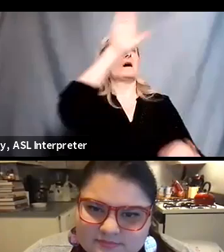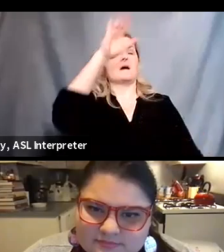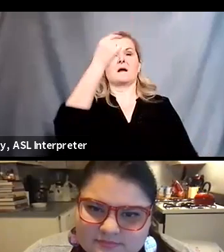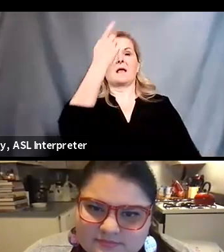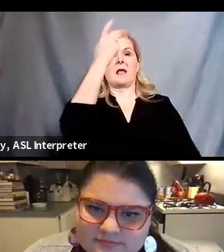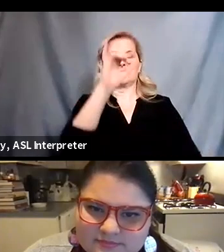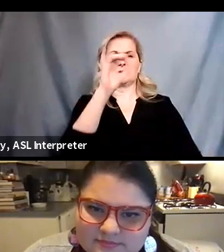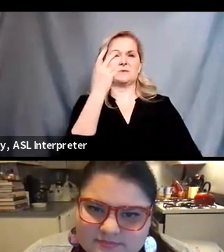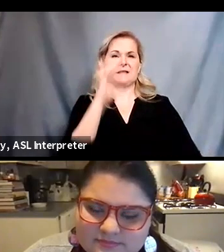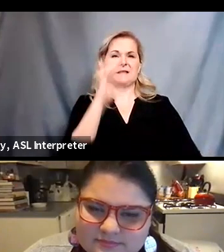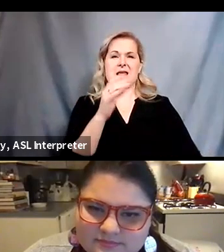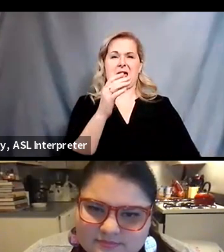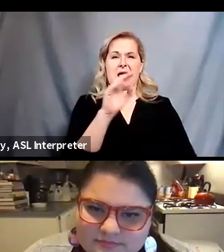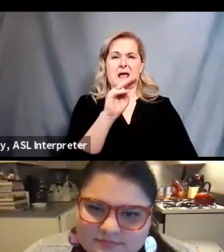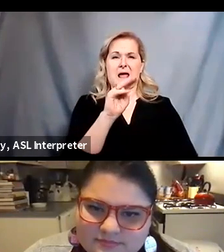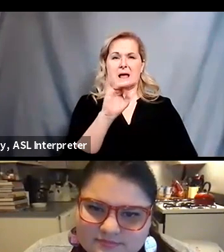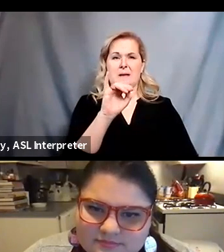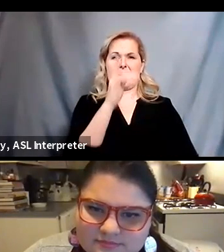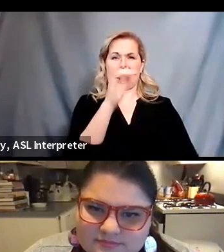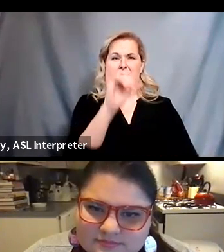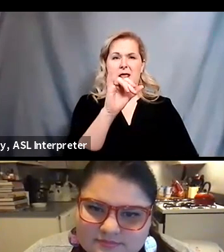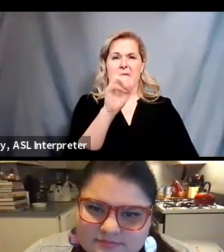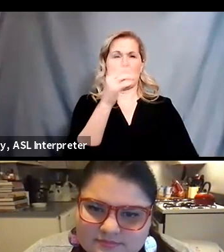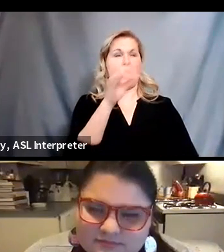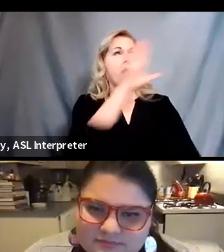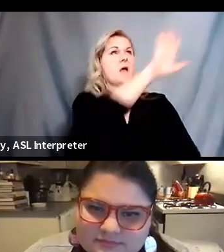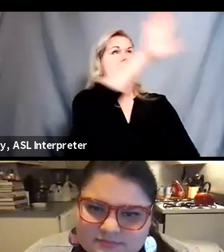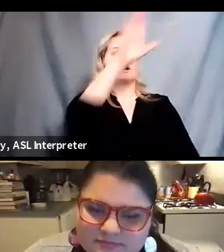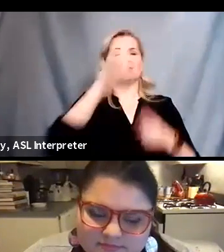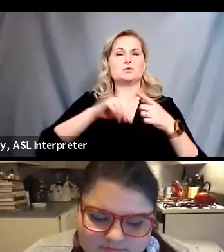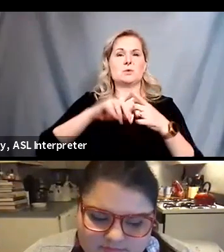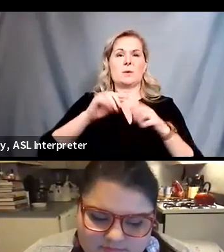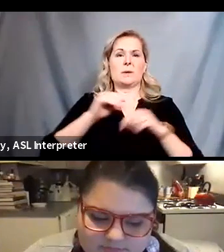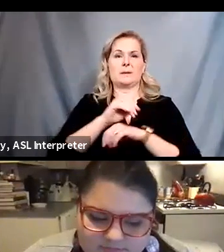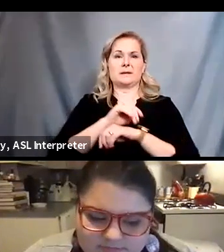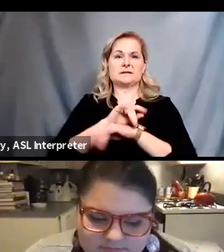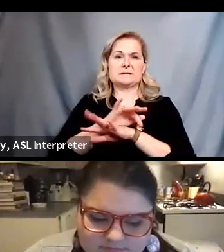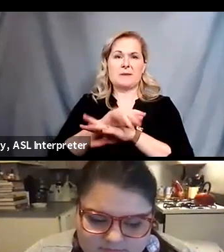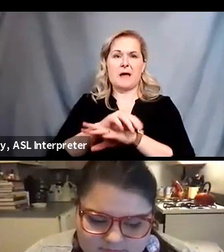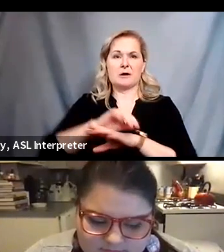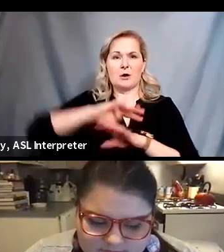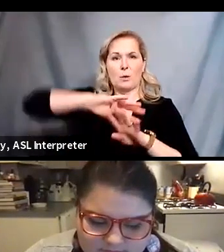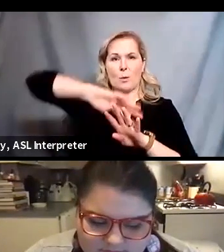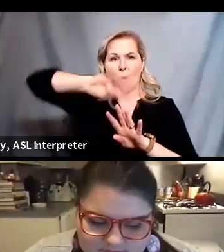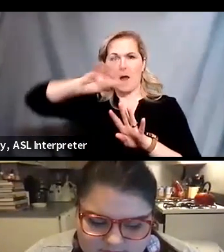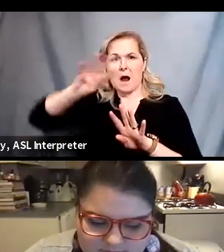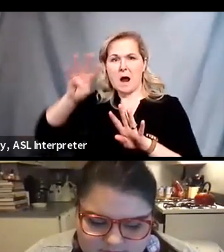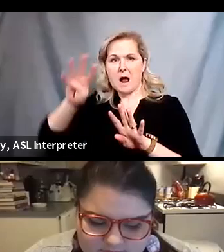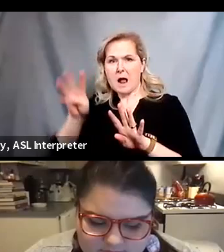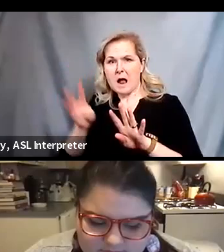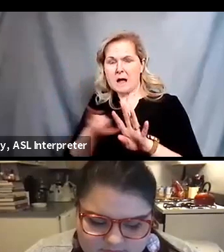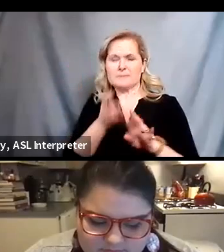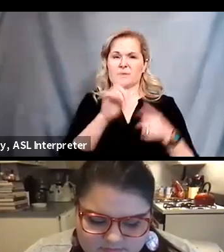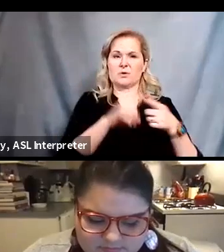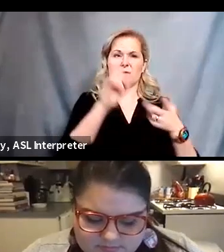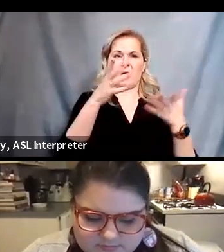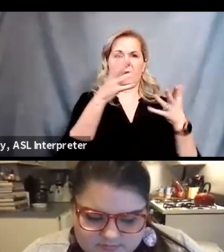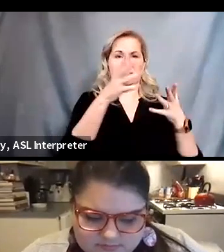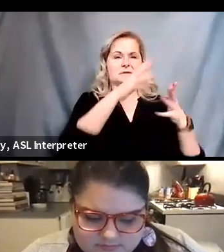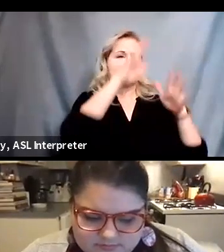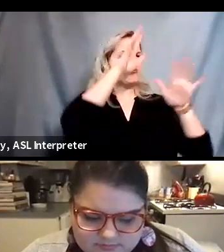to the spider webs below, to the way the rain dances, you know, the drops dance in the trees